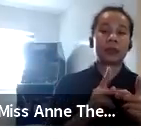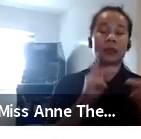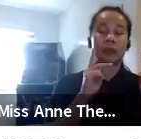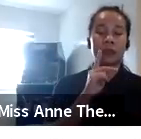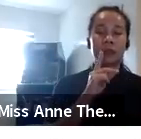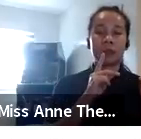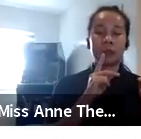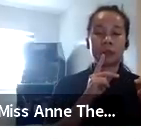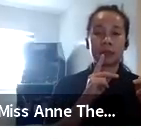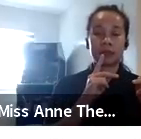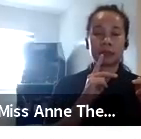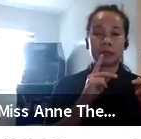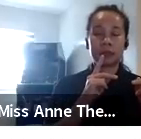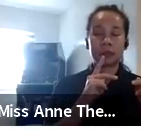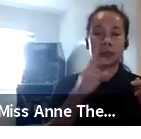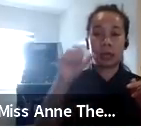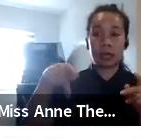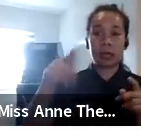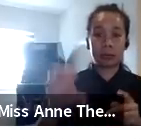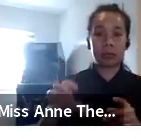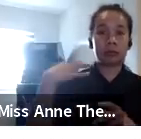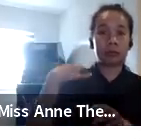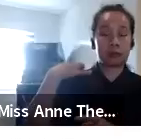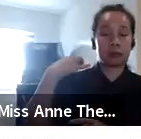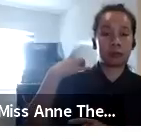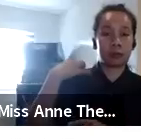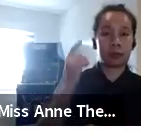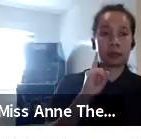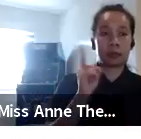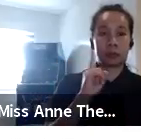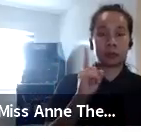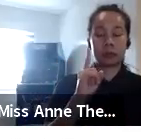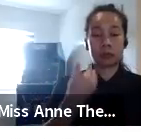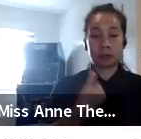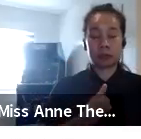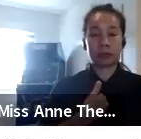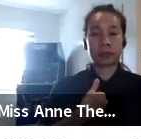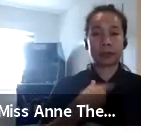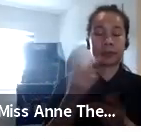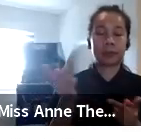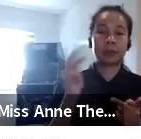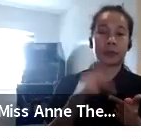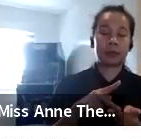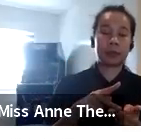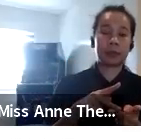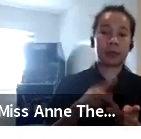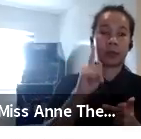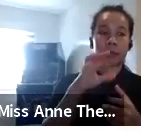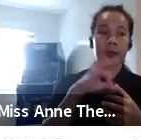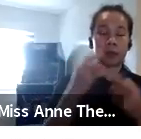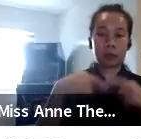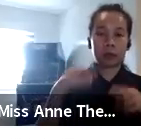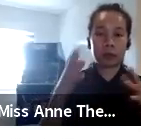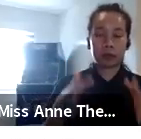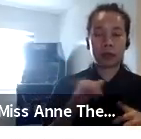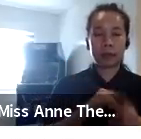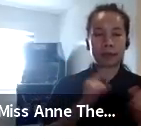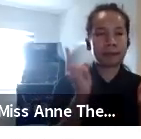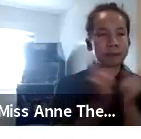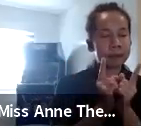as APEC Internet Volunteer, where I participated as one of the researchers, I met